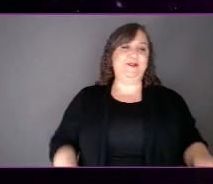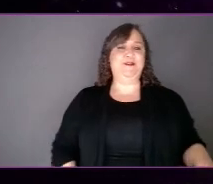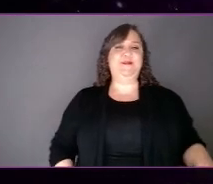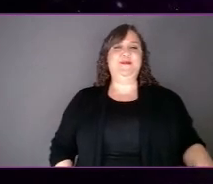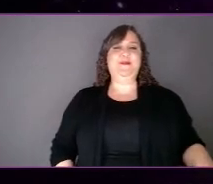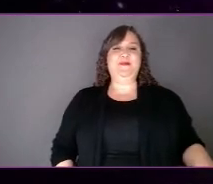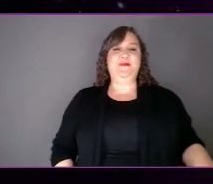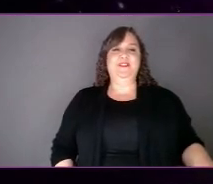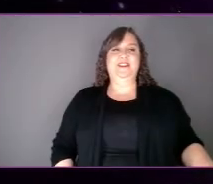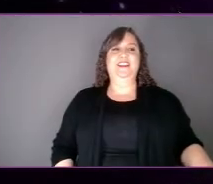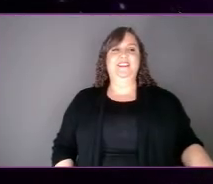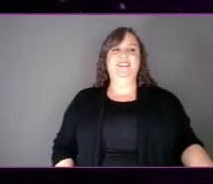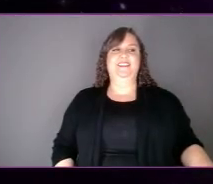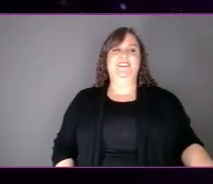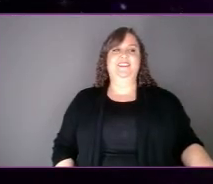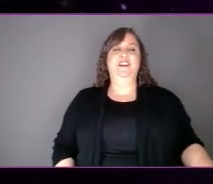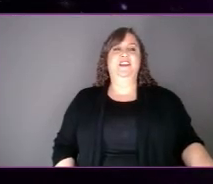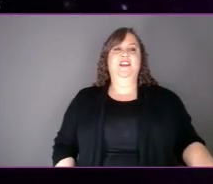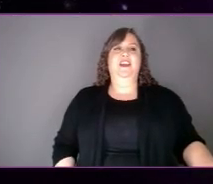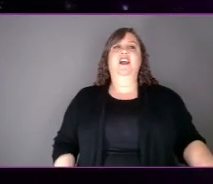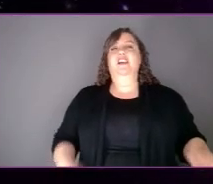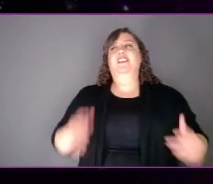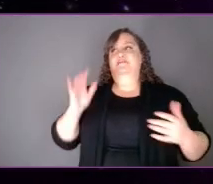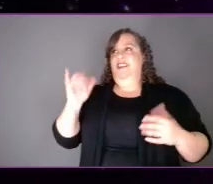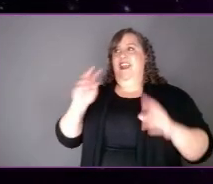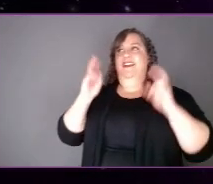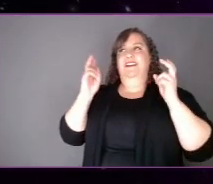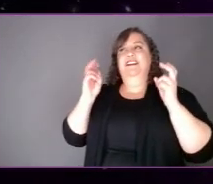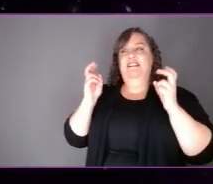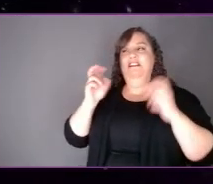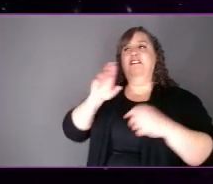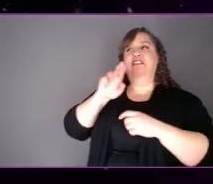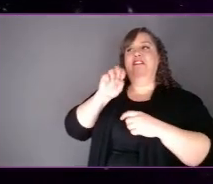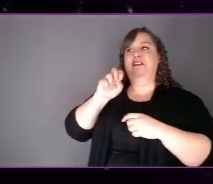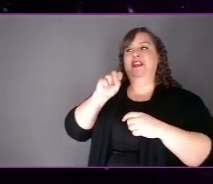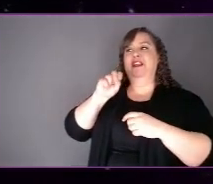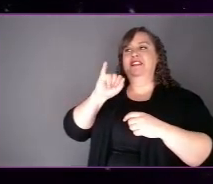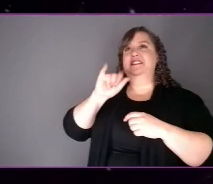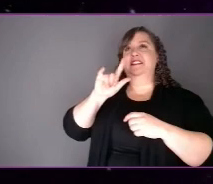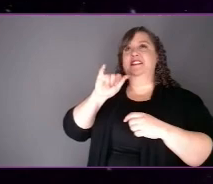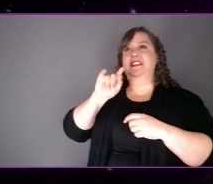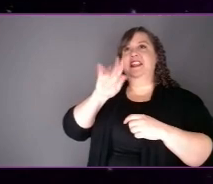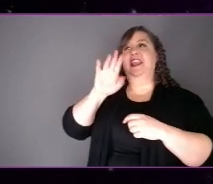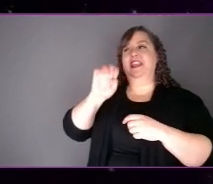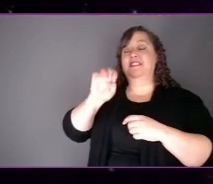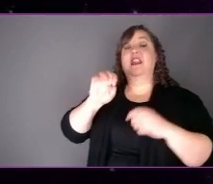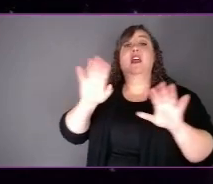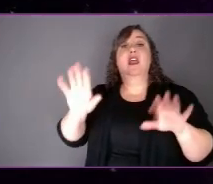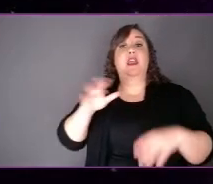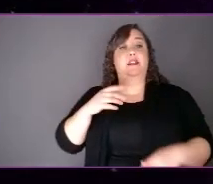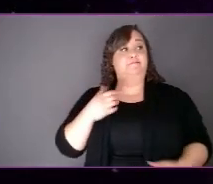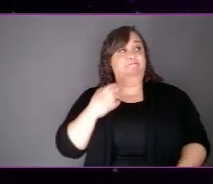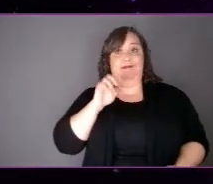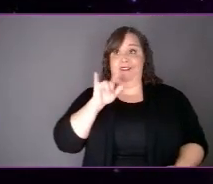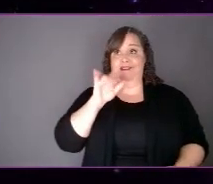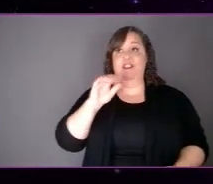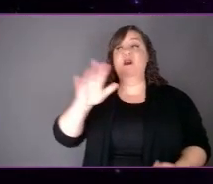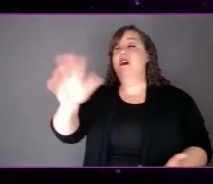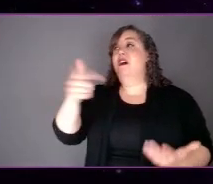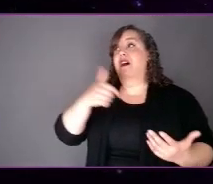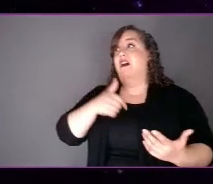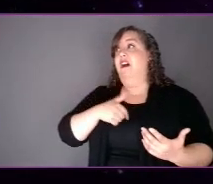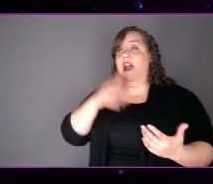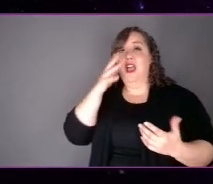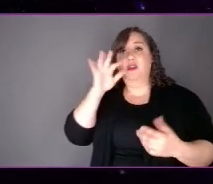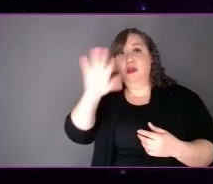Hey, for sure. And it's about that resilience, right? And I'll sprinkle in my own piece of advice too for folks listening in. Hey, go build stuff, go break stuff,